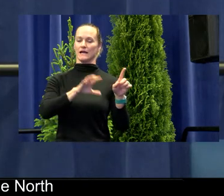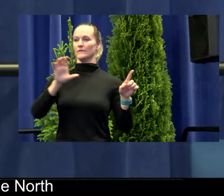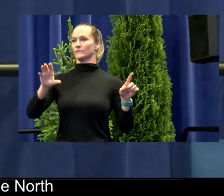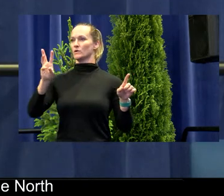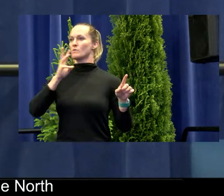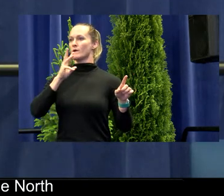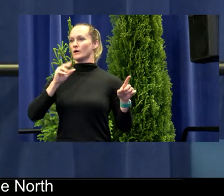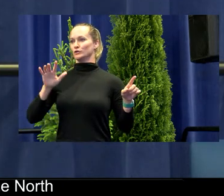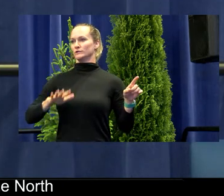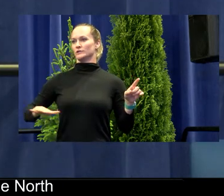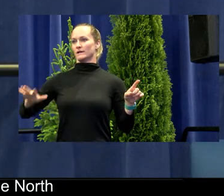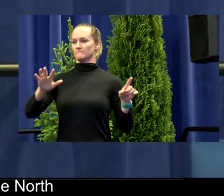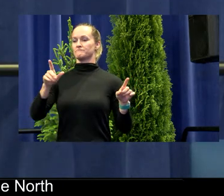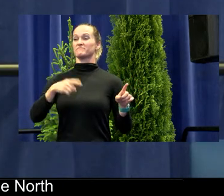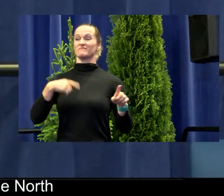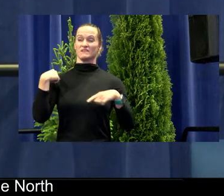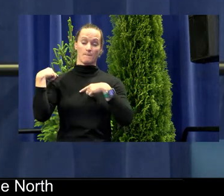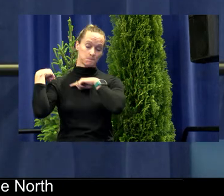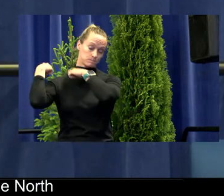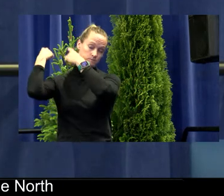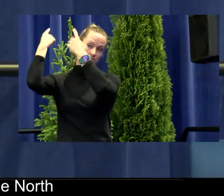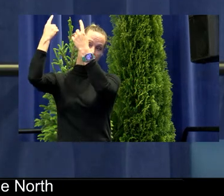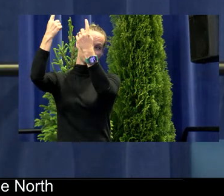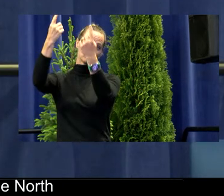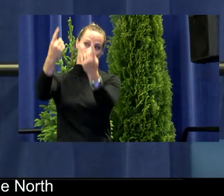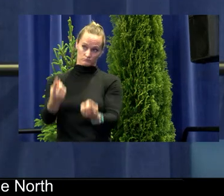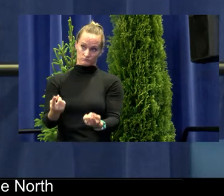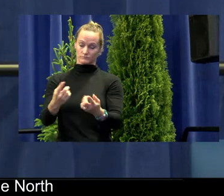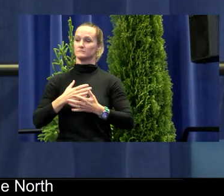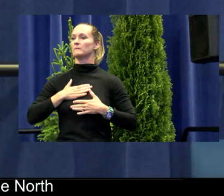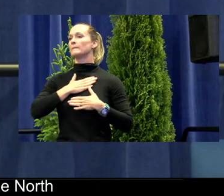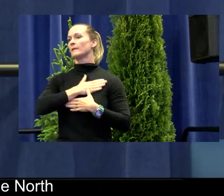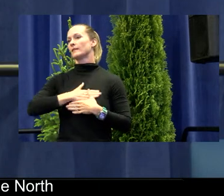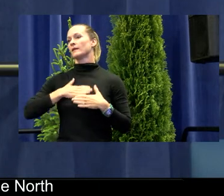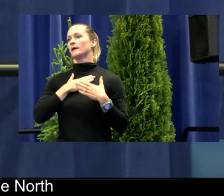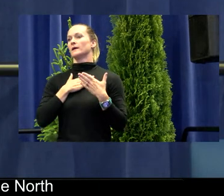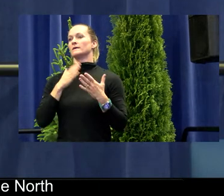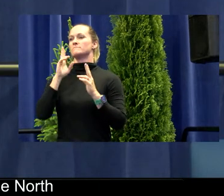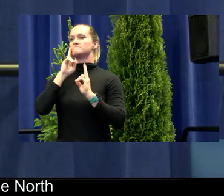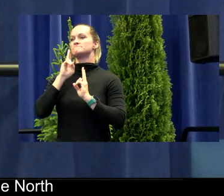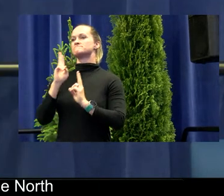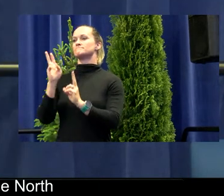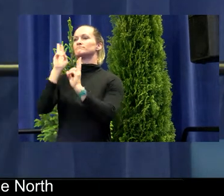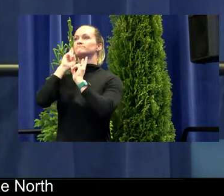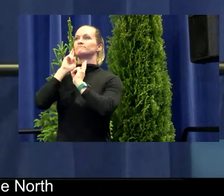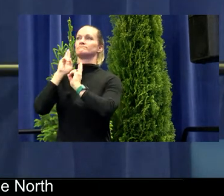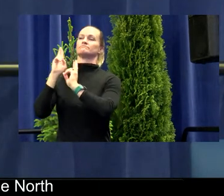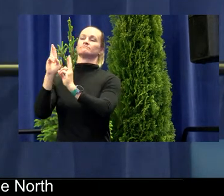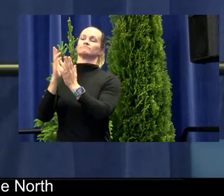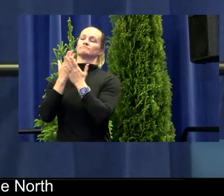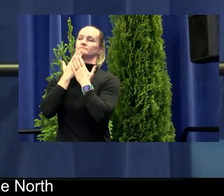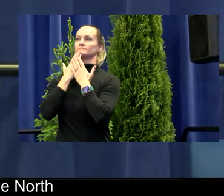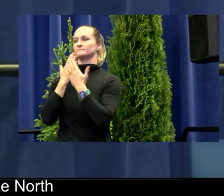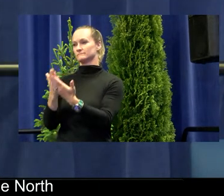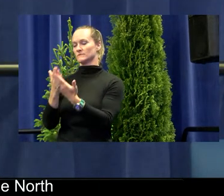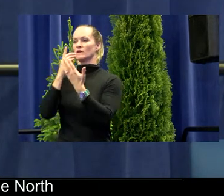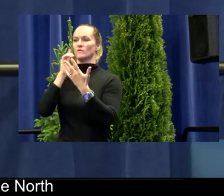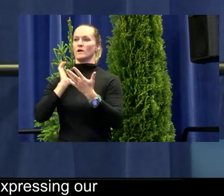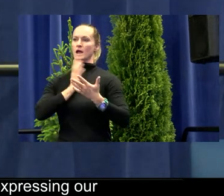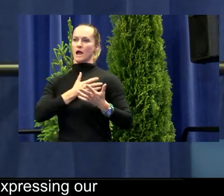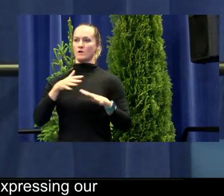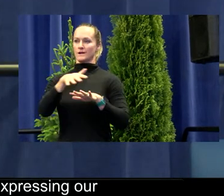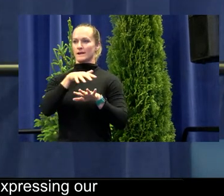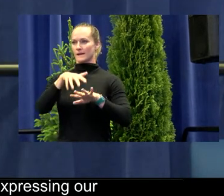from time immemorial. Please join me in expressing our deepest respect and gratitude for our indigenous